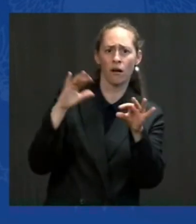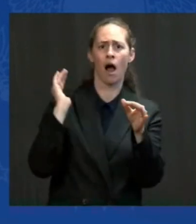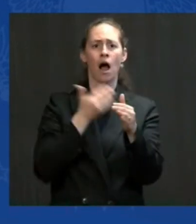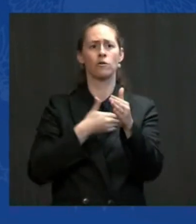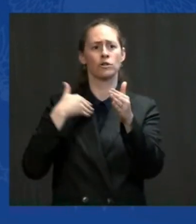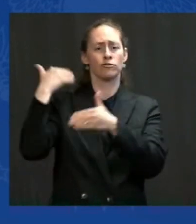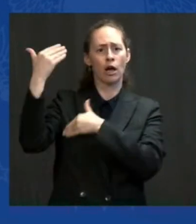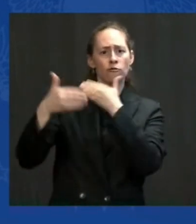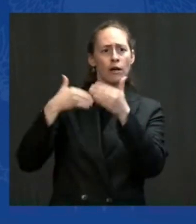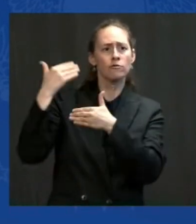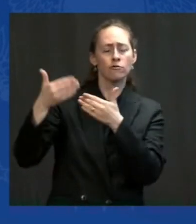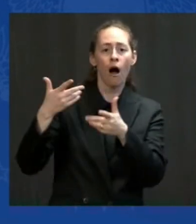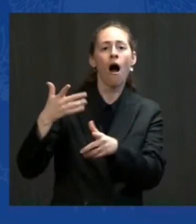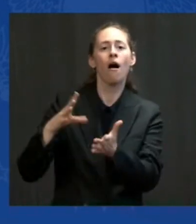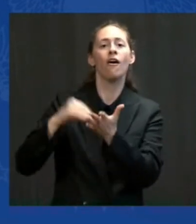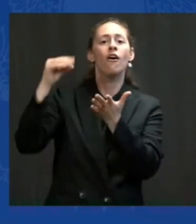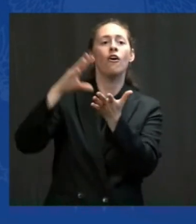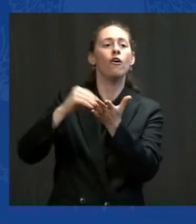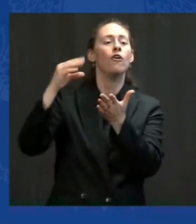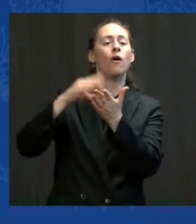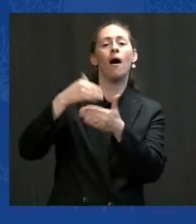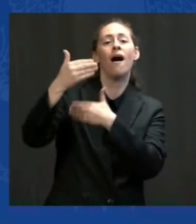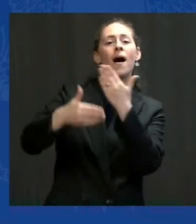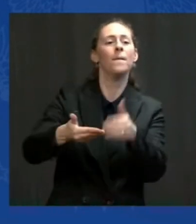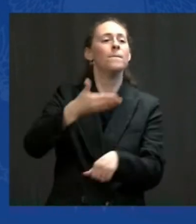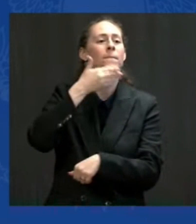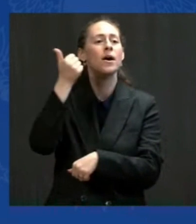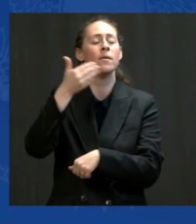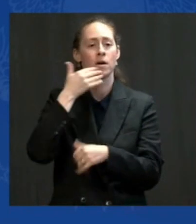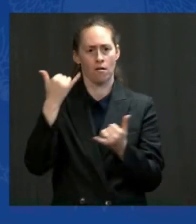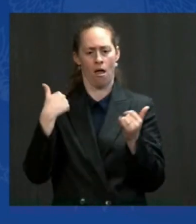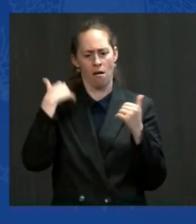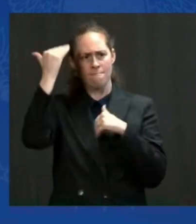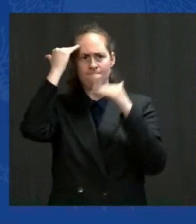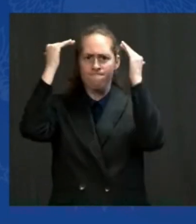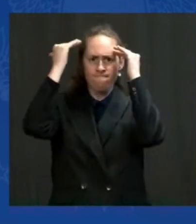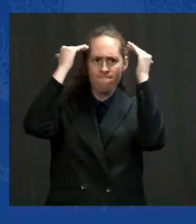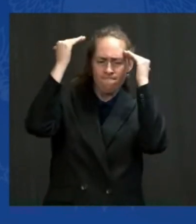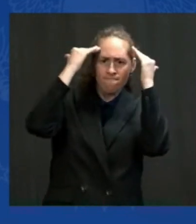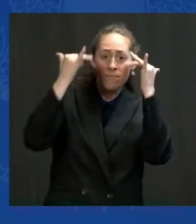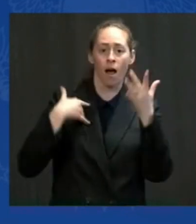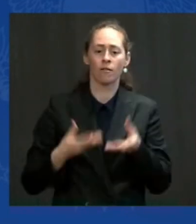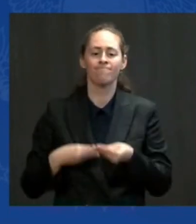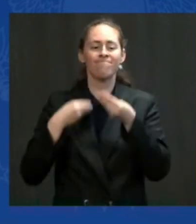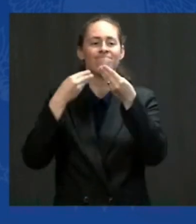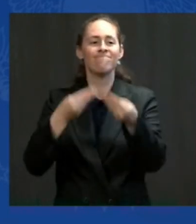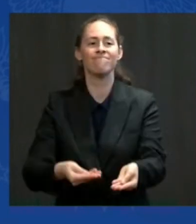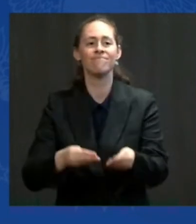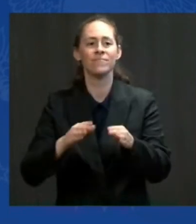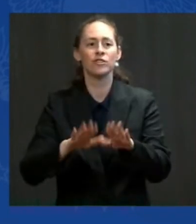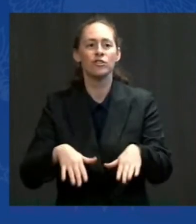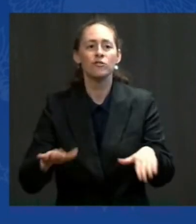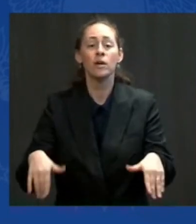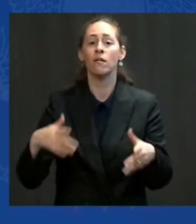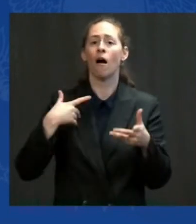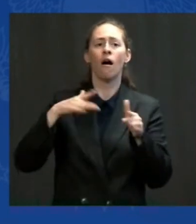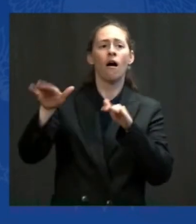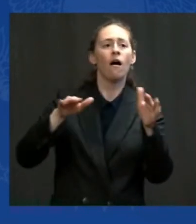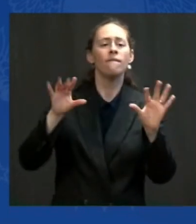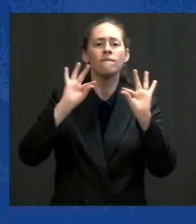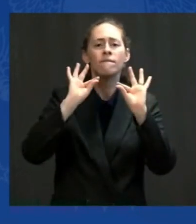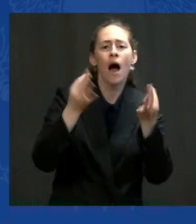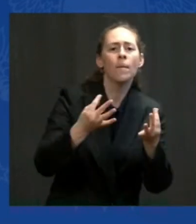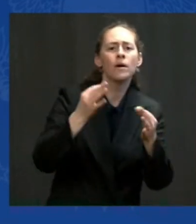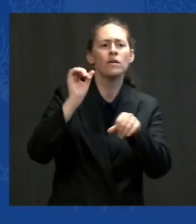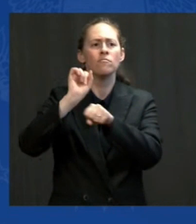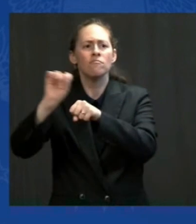all the support given to our children, teachers, and working families in the rural areas. I appreciate President Biden for